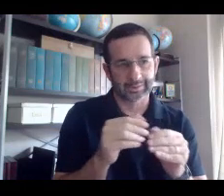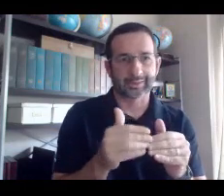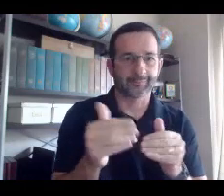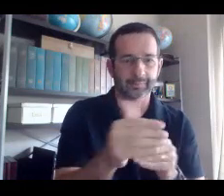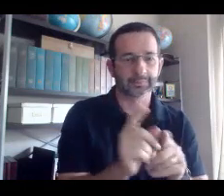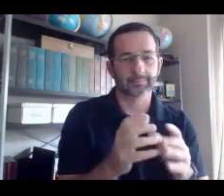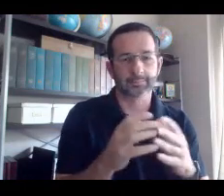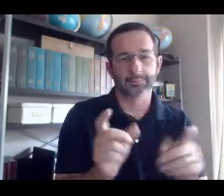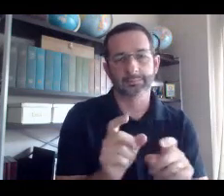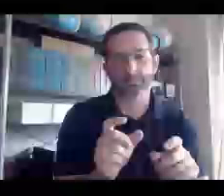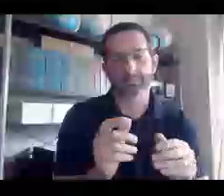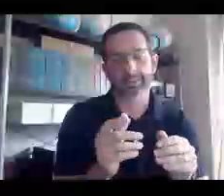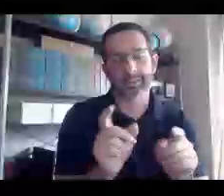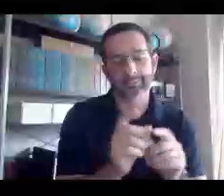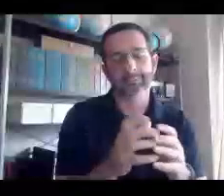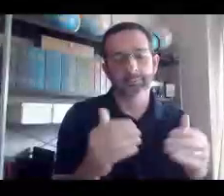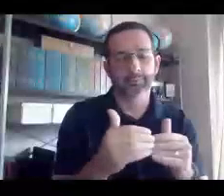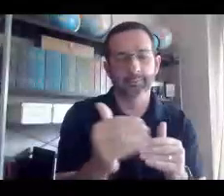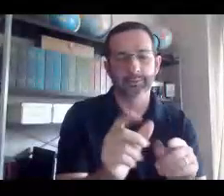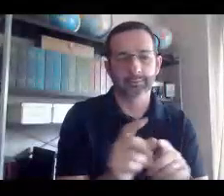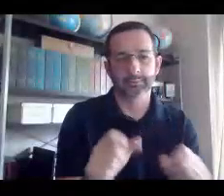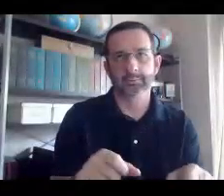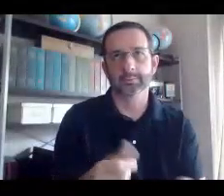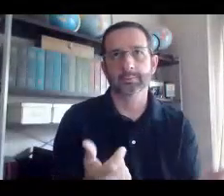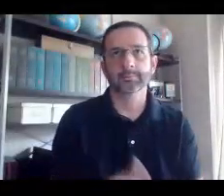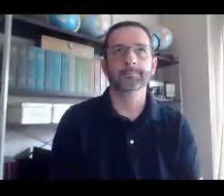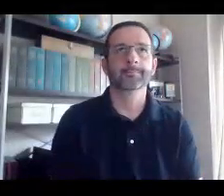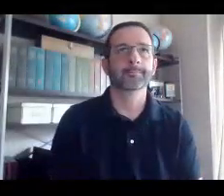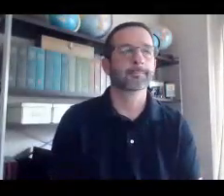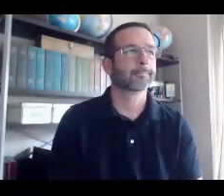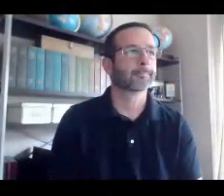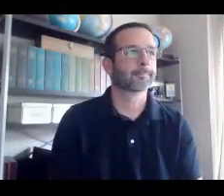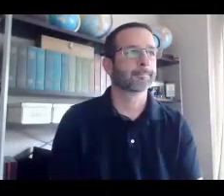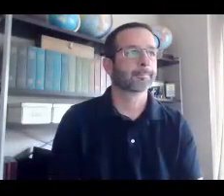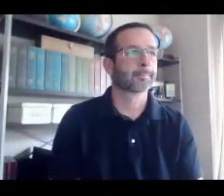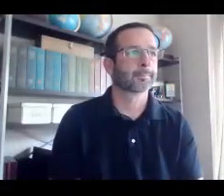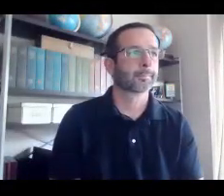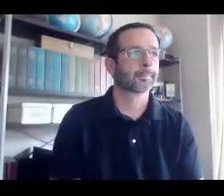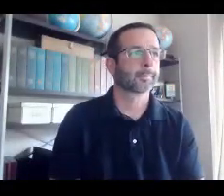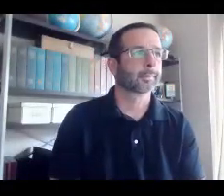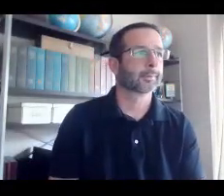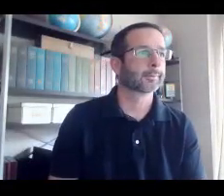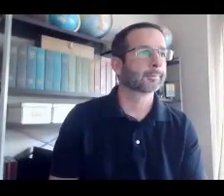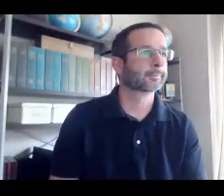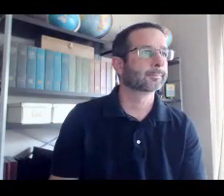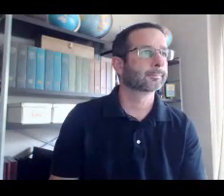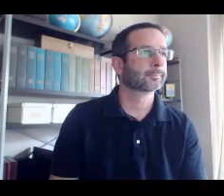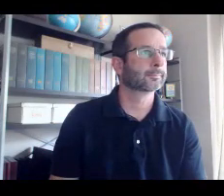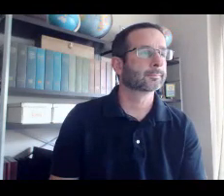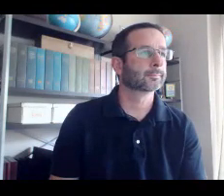let us know as soon as possible in as much advance as possible.